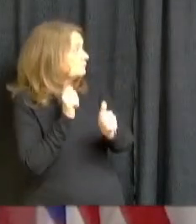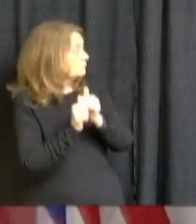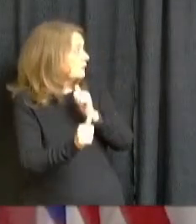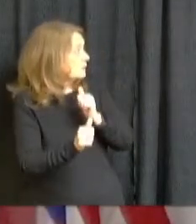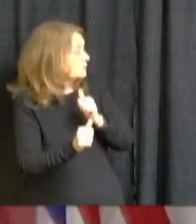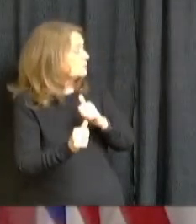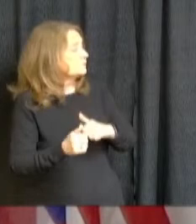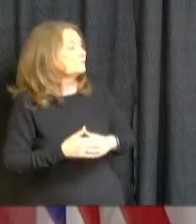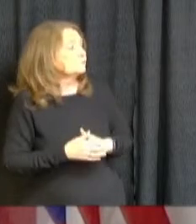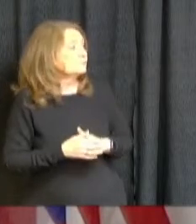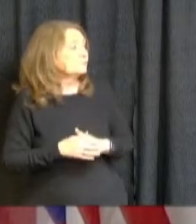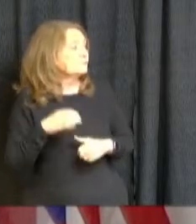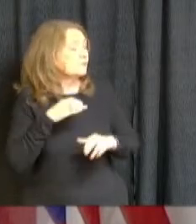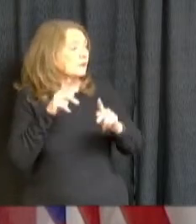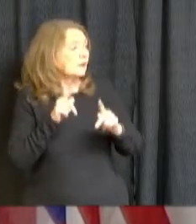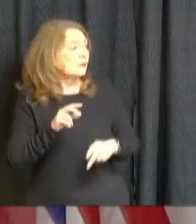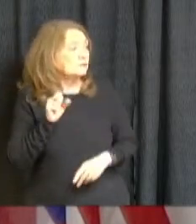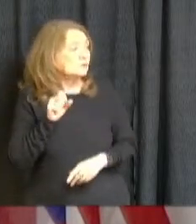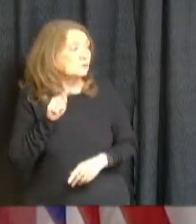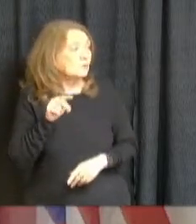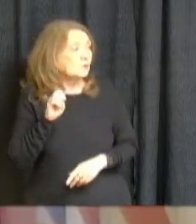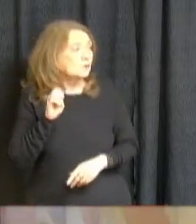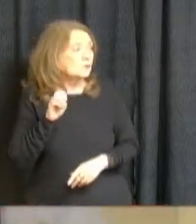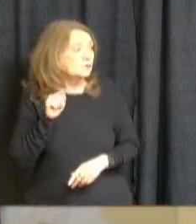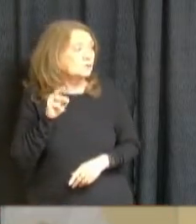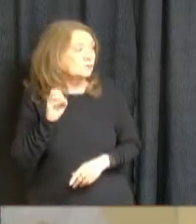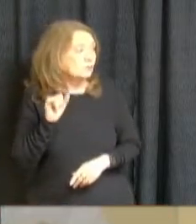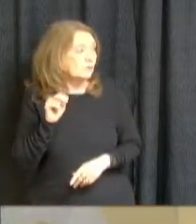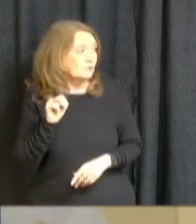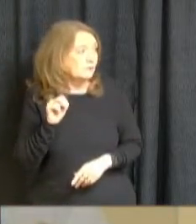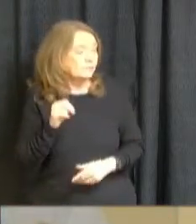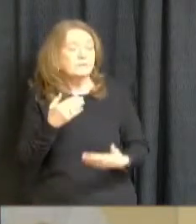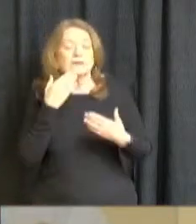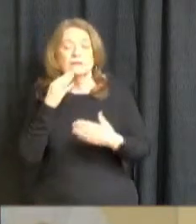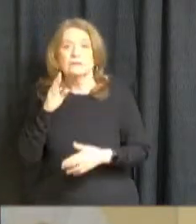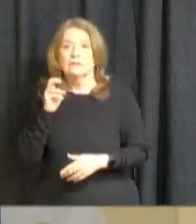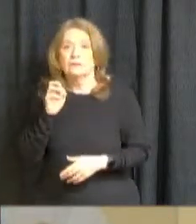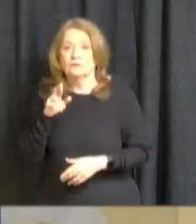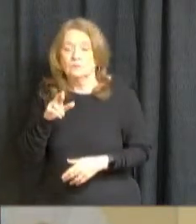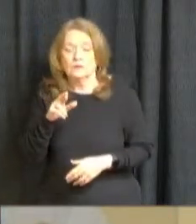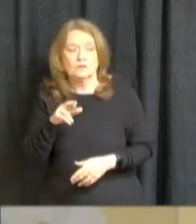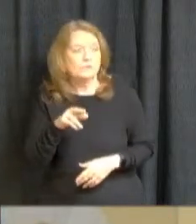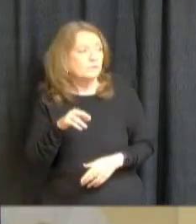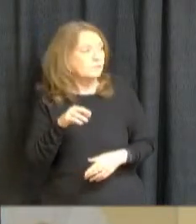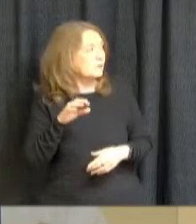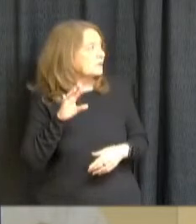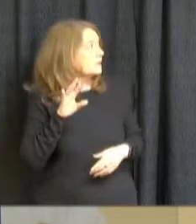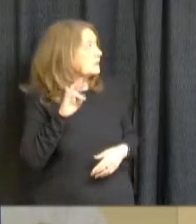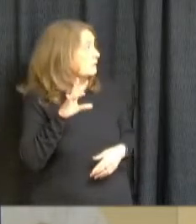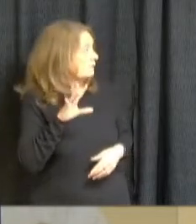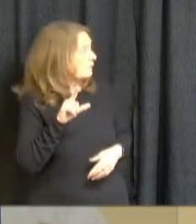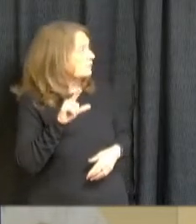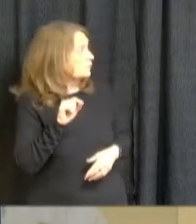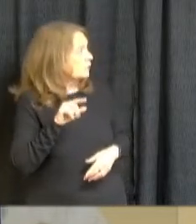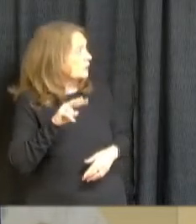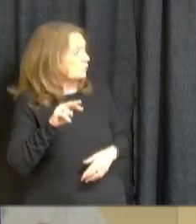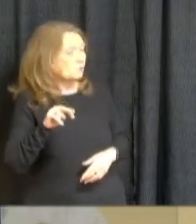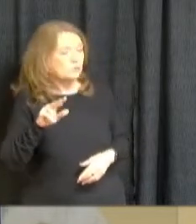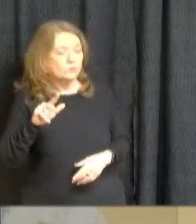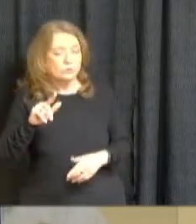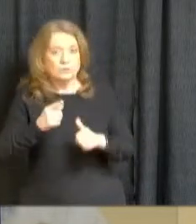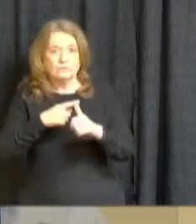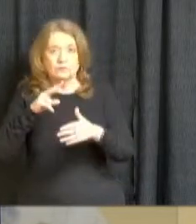reading. Councilperson Streetman, you're recognized. Thank you, Mayor. Ordinance 75, 2022, 23, first